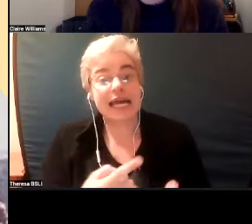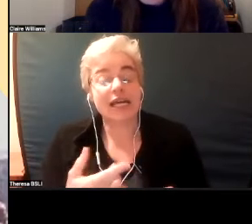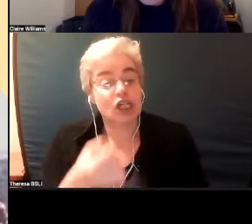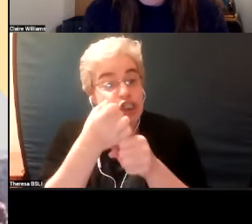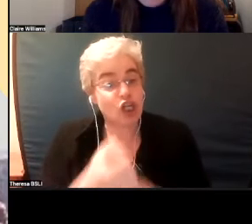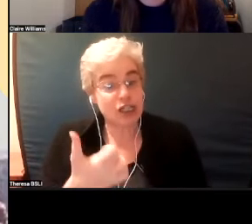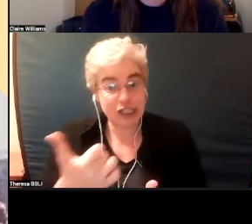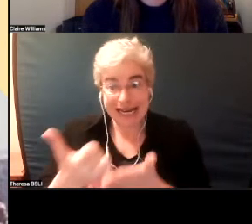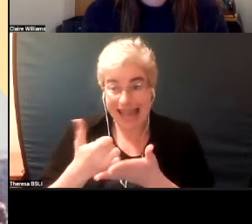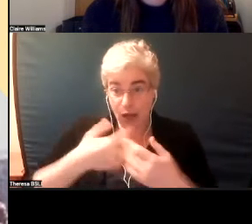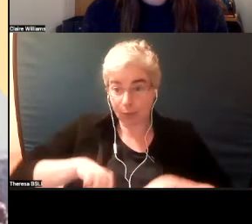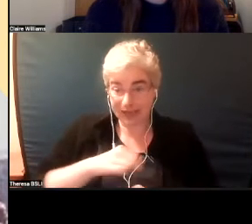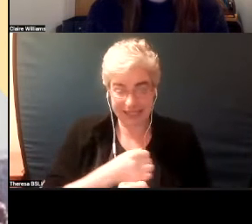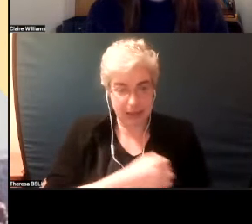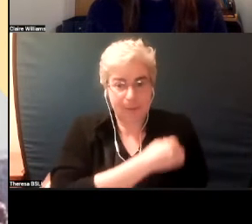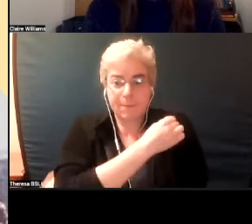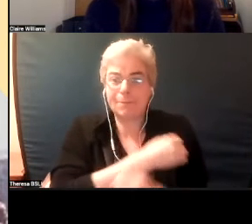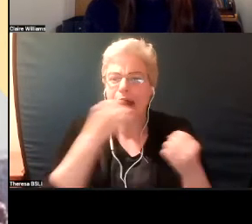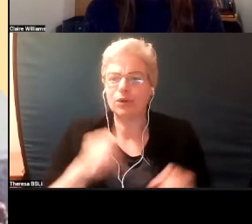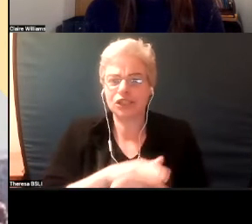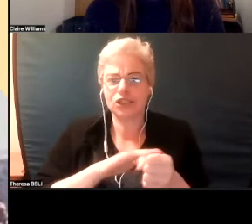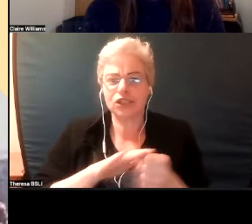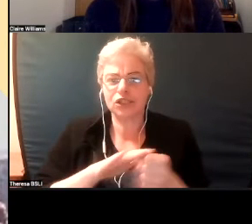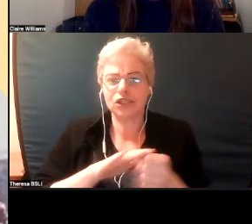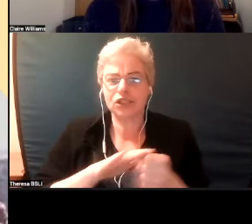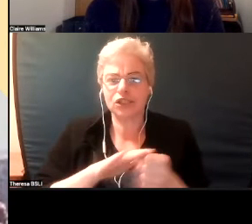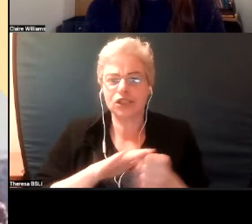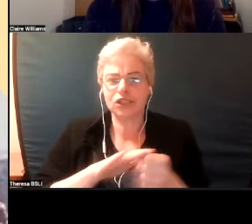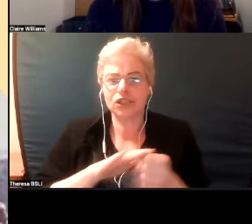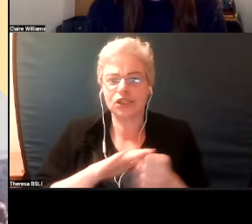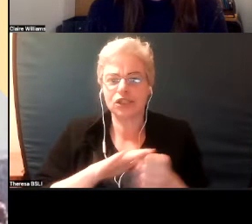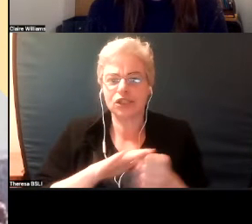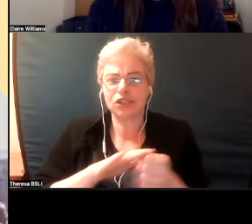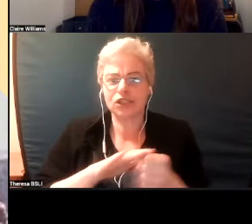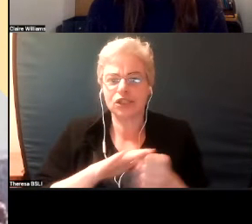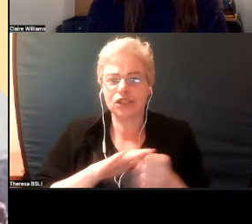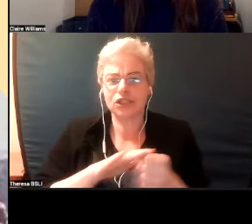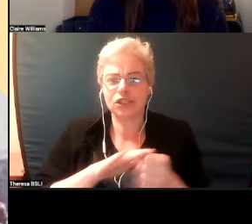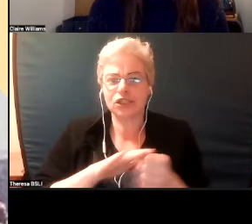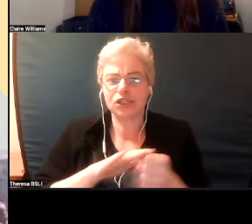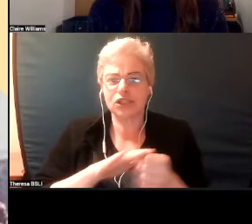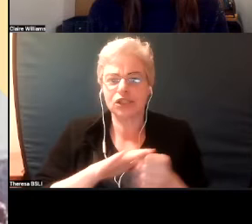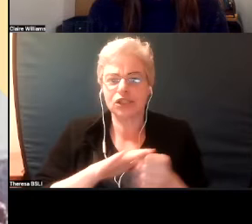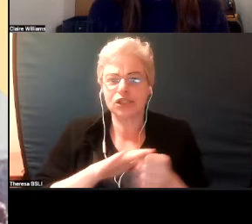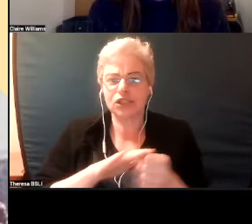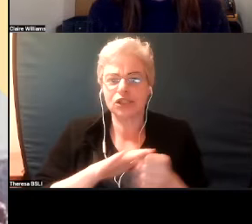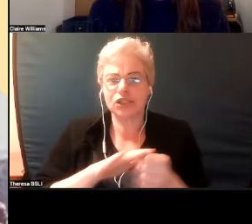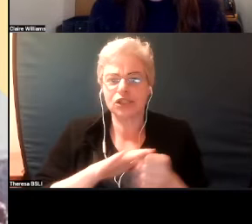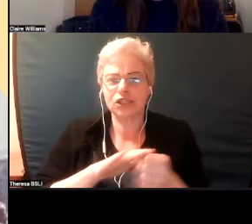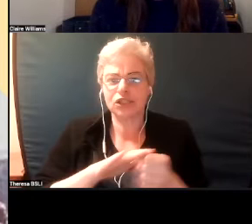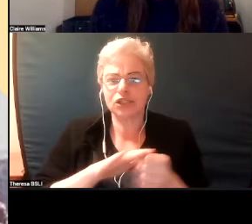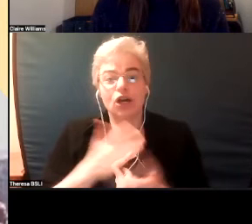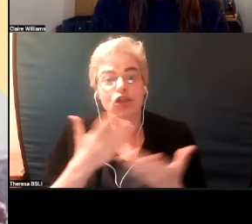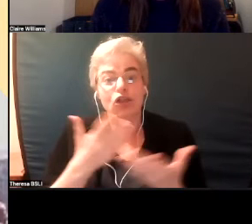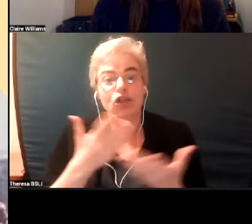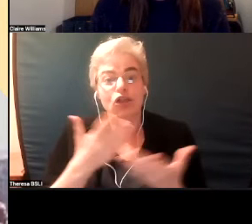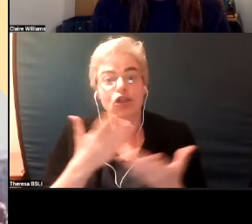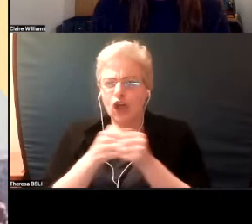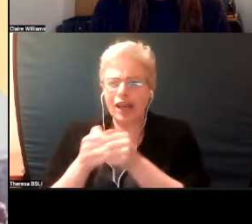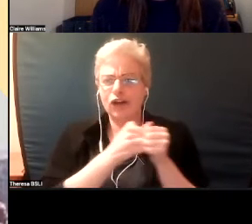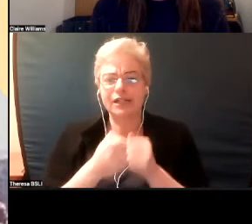can help in this powerless situation by way of demonstrating solidarity. And I think perhaps solidarity is something of a